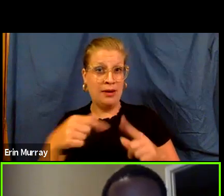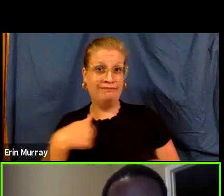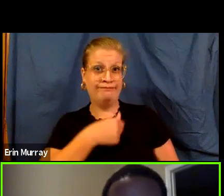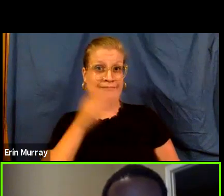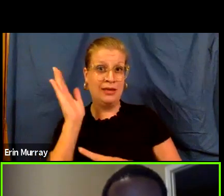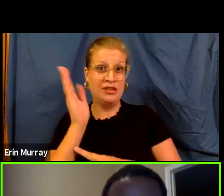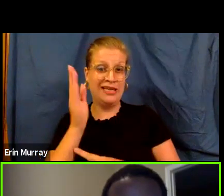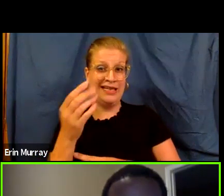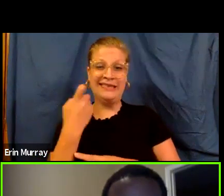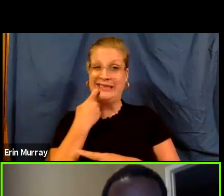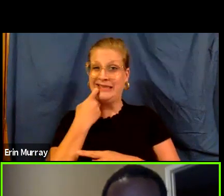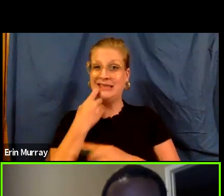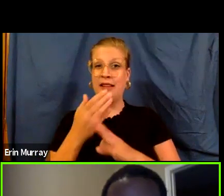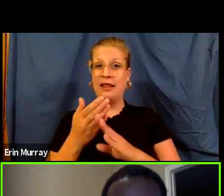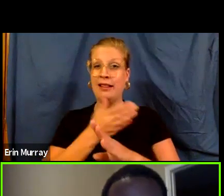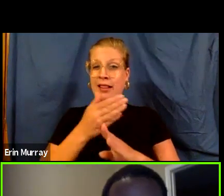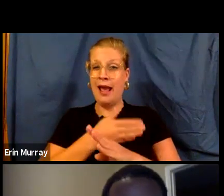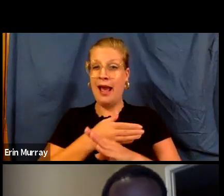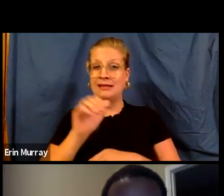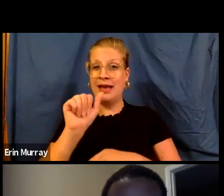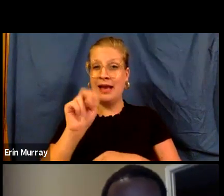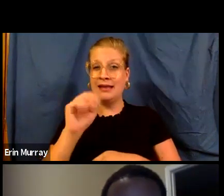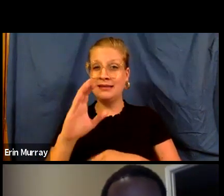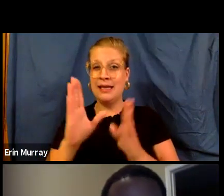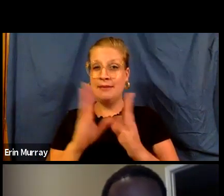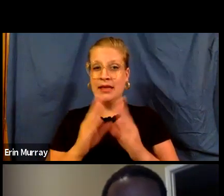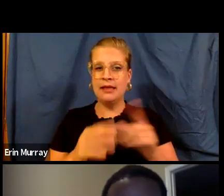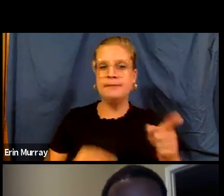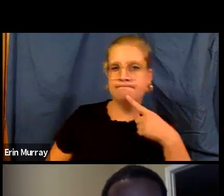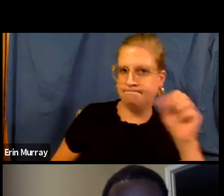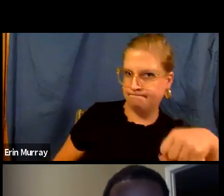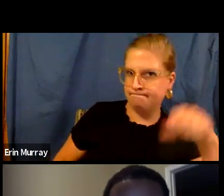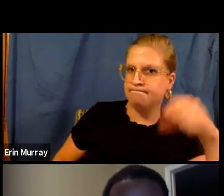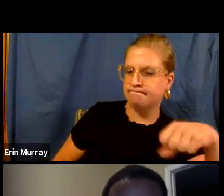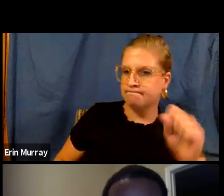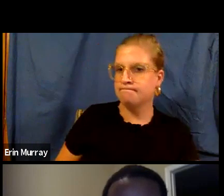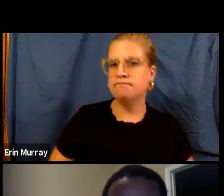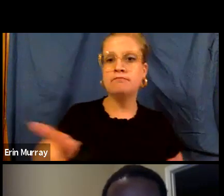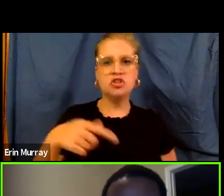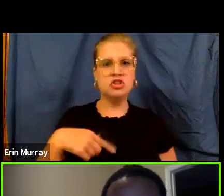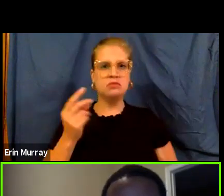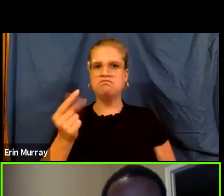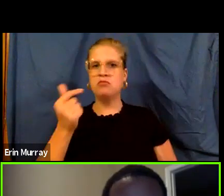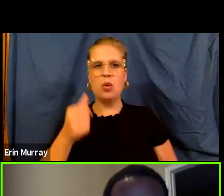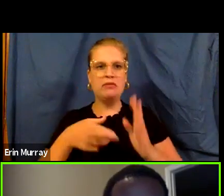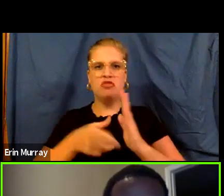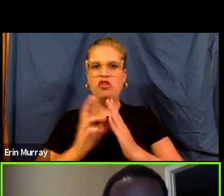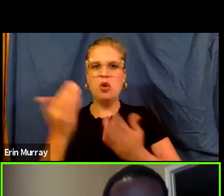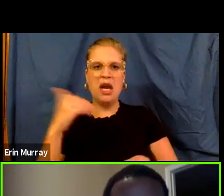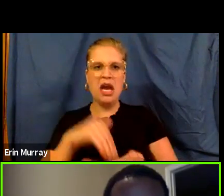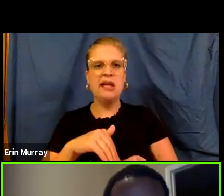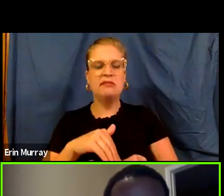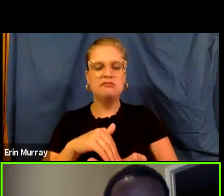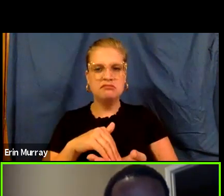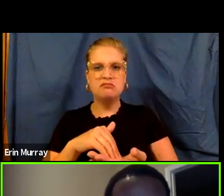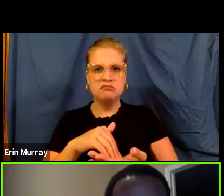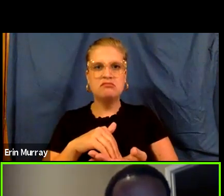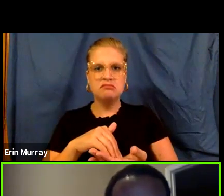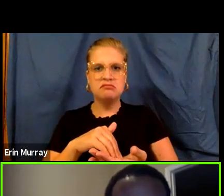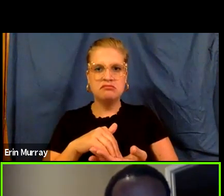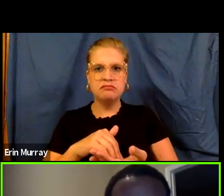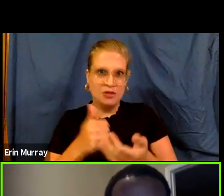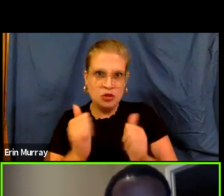at the last ANC meeting as well. Yes. I'm just gonna give you guys just a quick overview again. I'll try to keep it